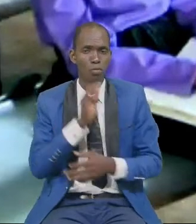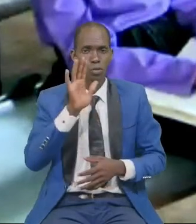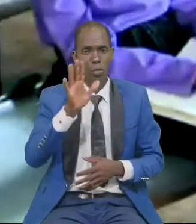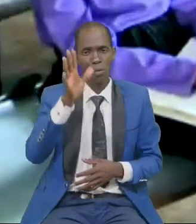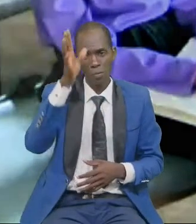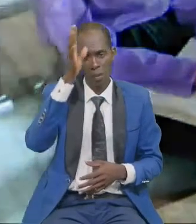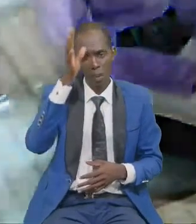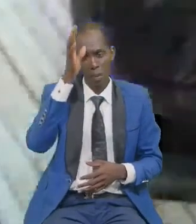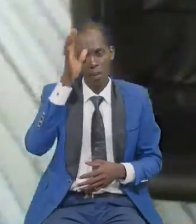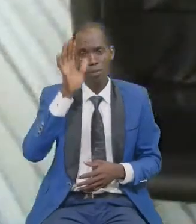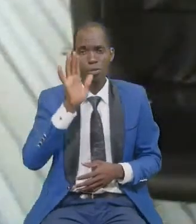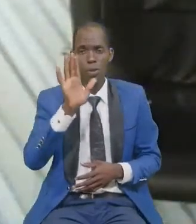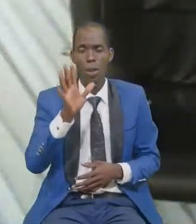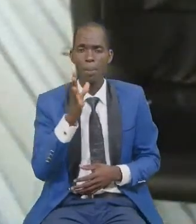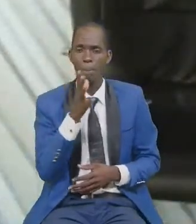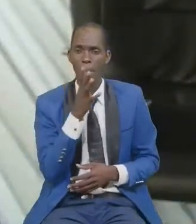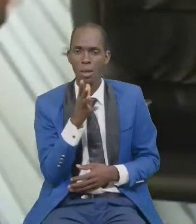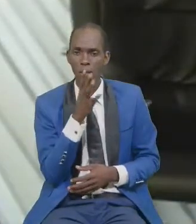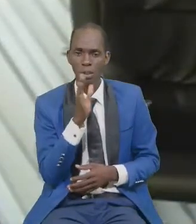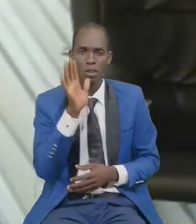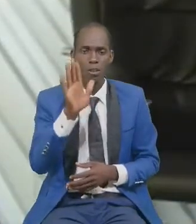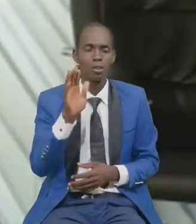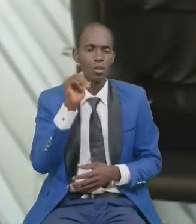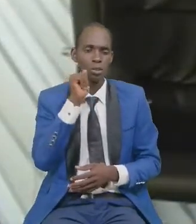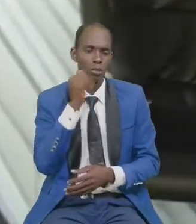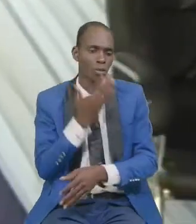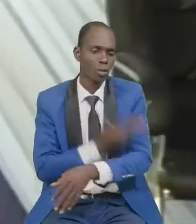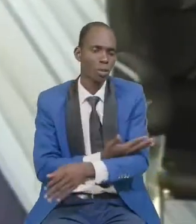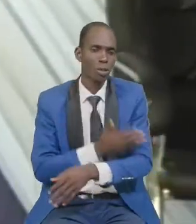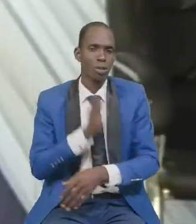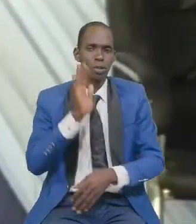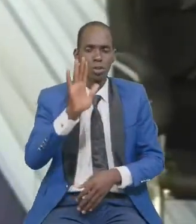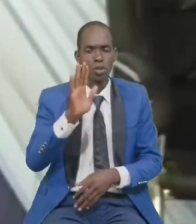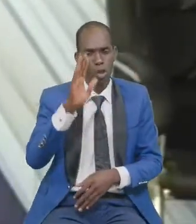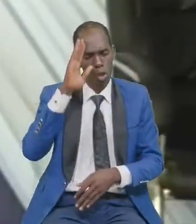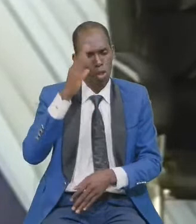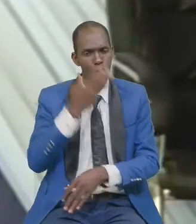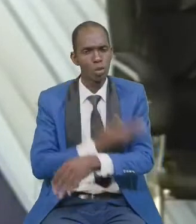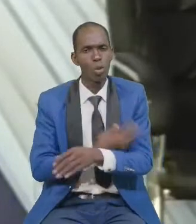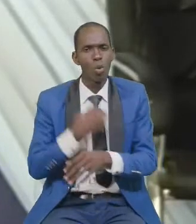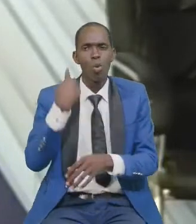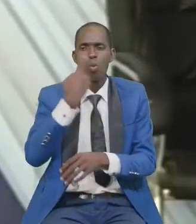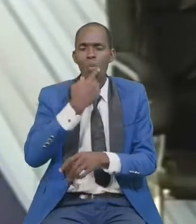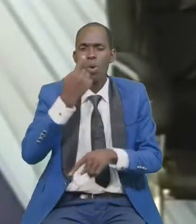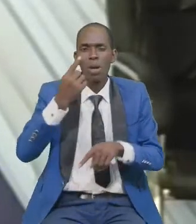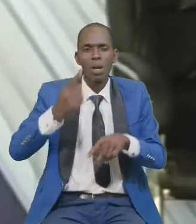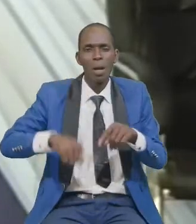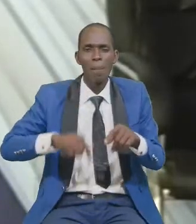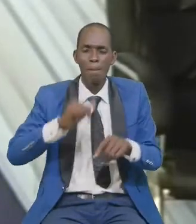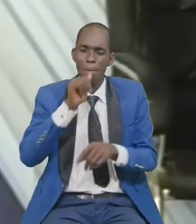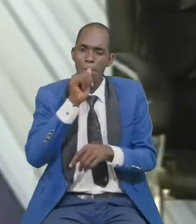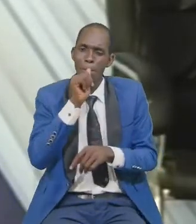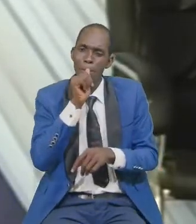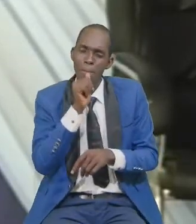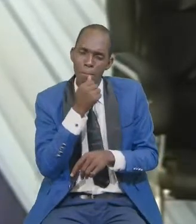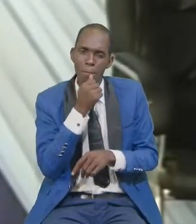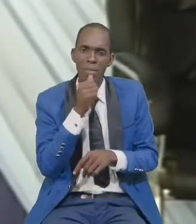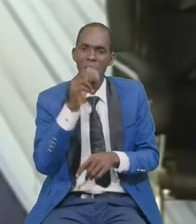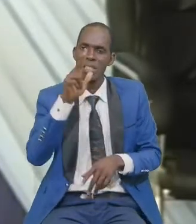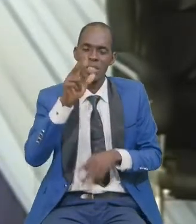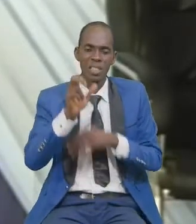mother, your daughter, your son, who cannot take 3 years of